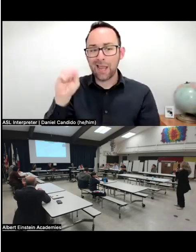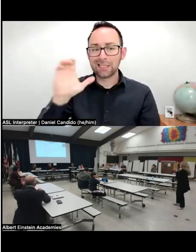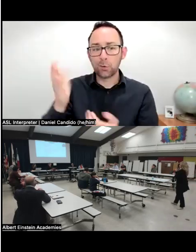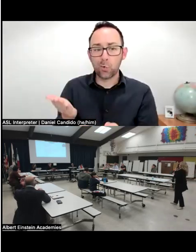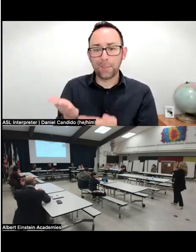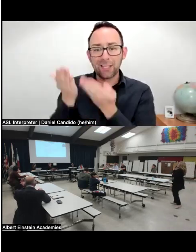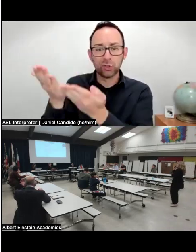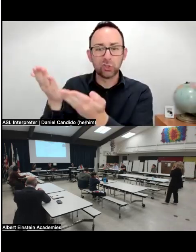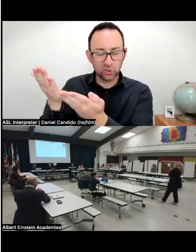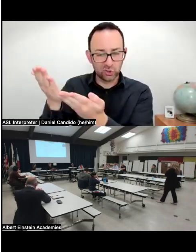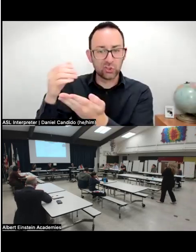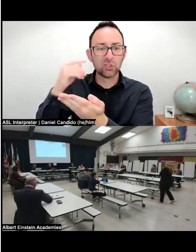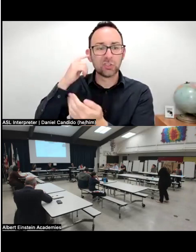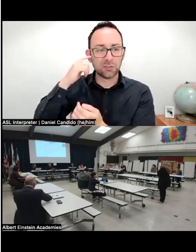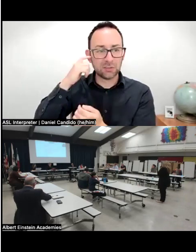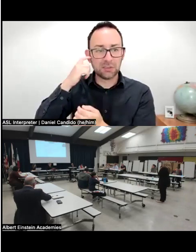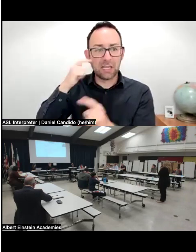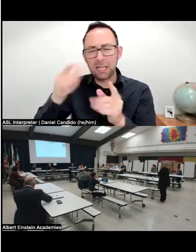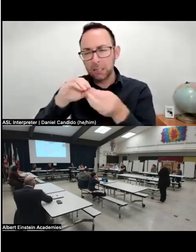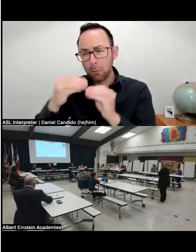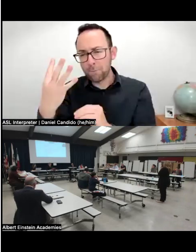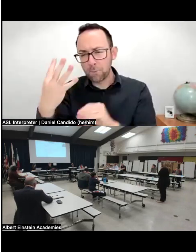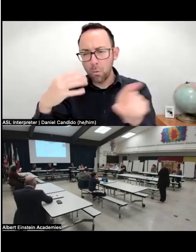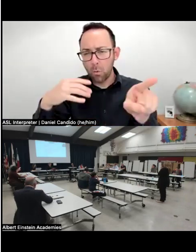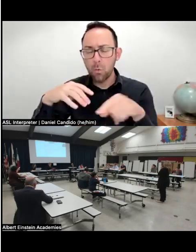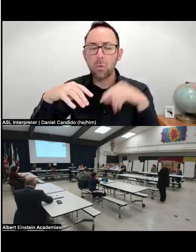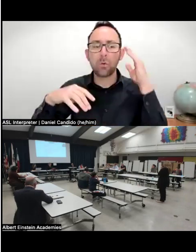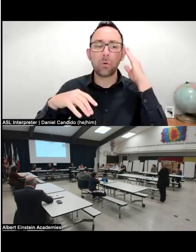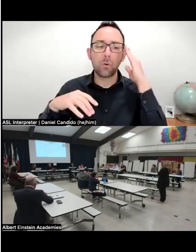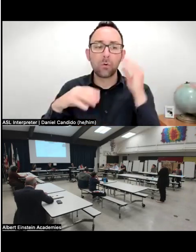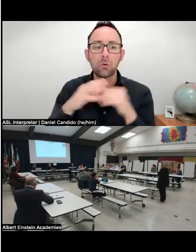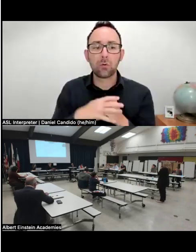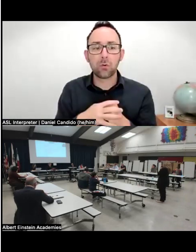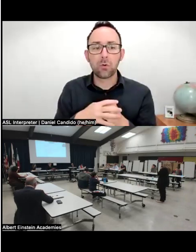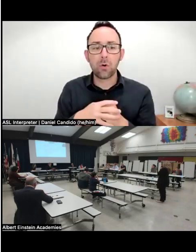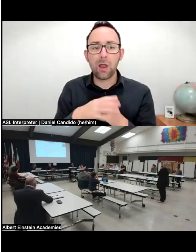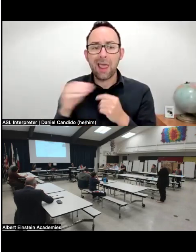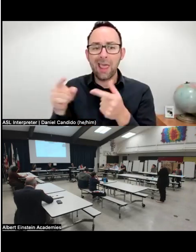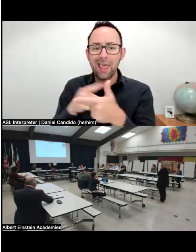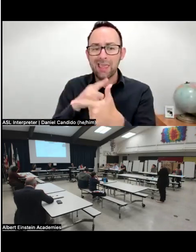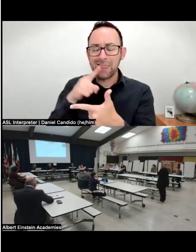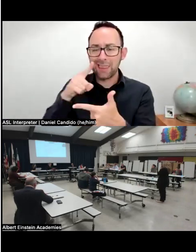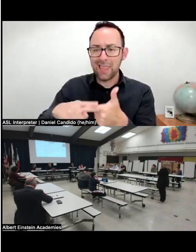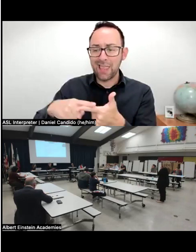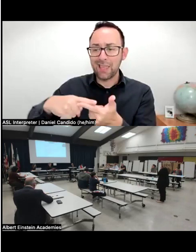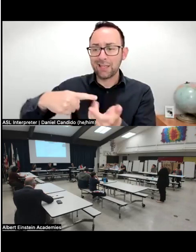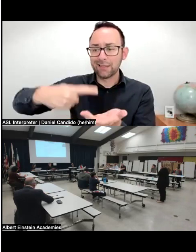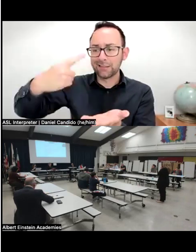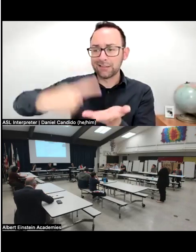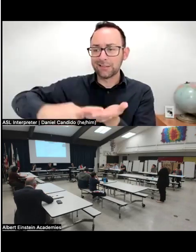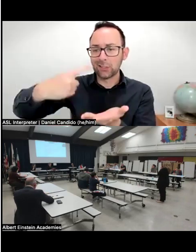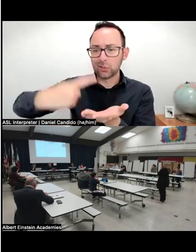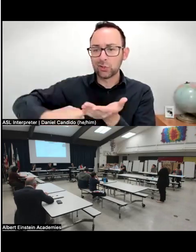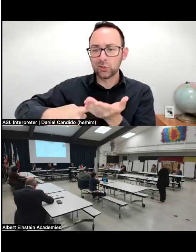of that, the recommendations. And then a discussion of kind of